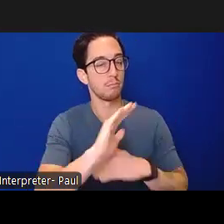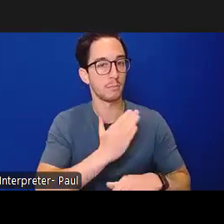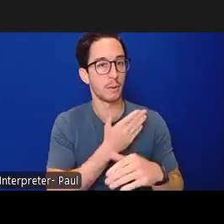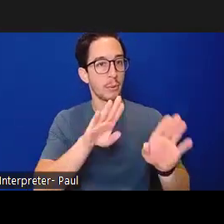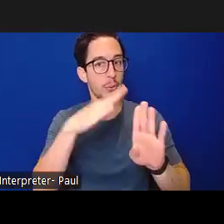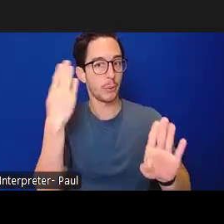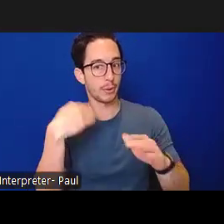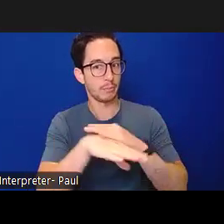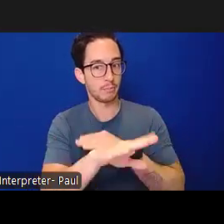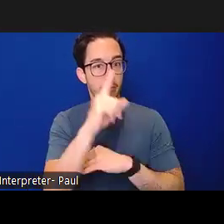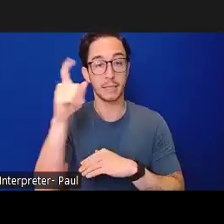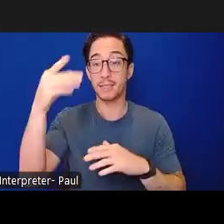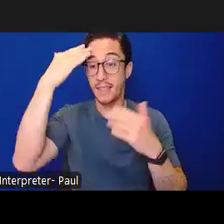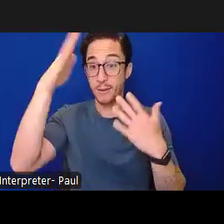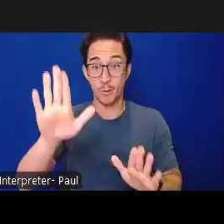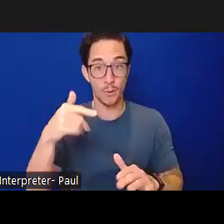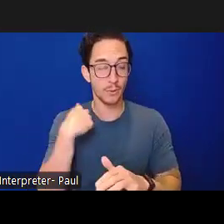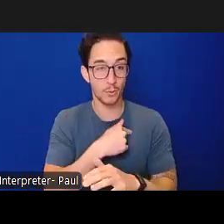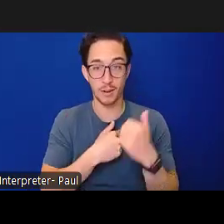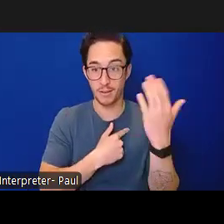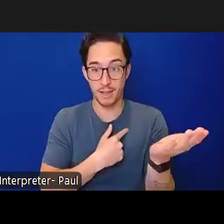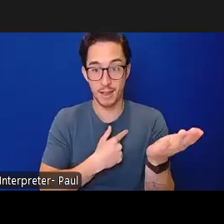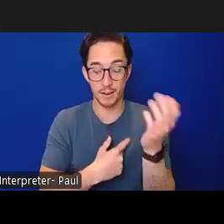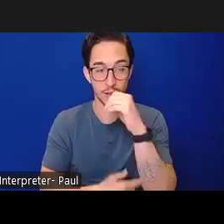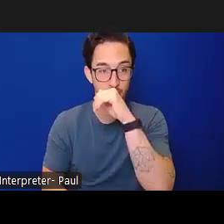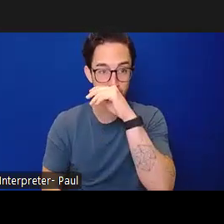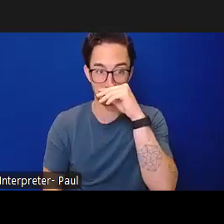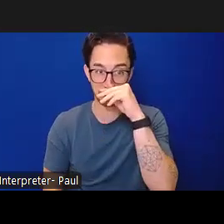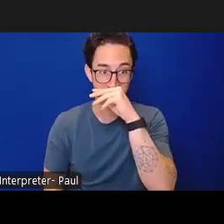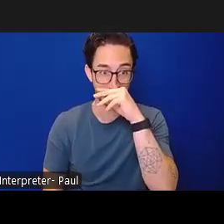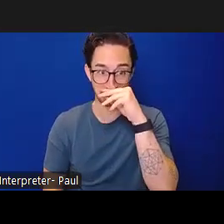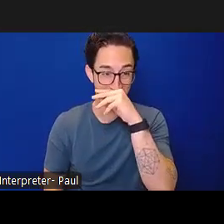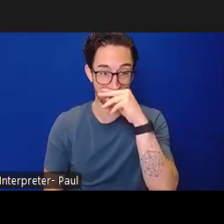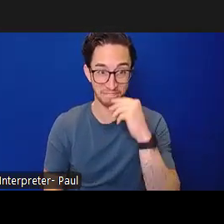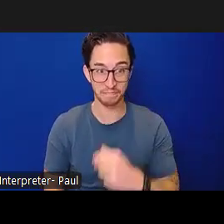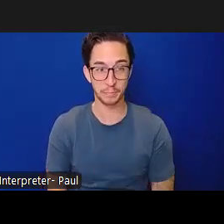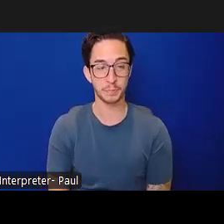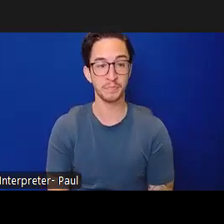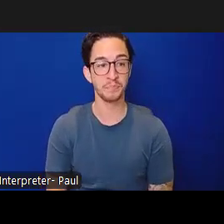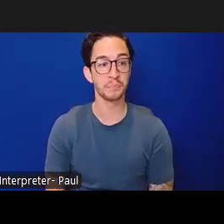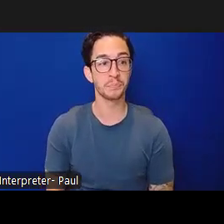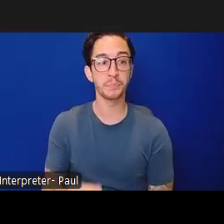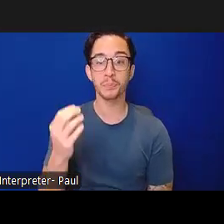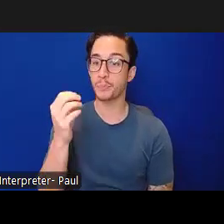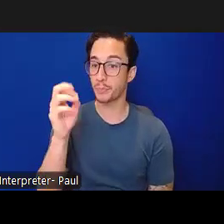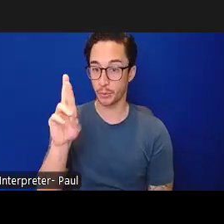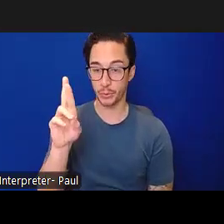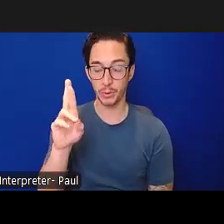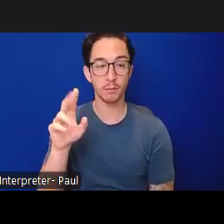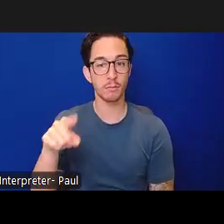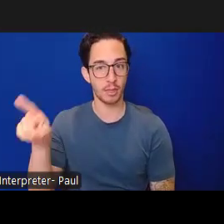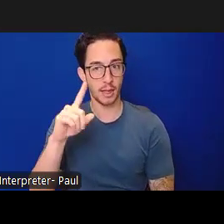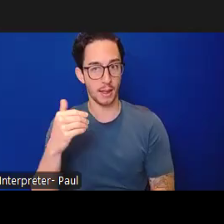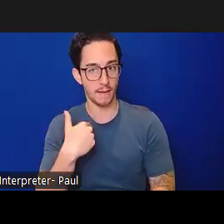they may not know you exist. Or they're dealing with